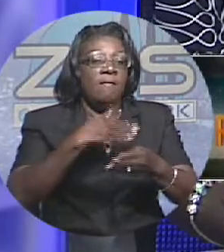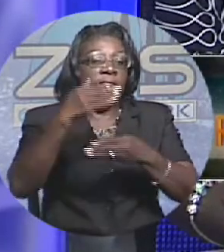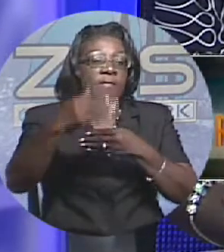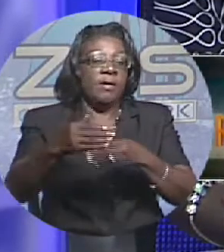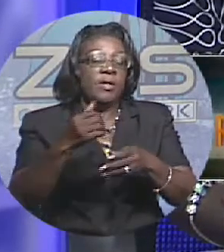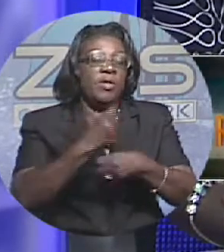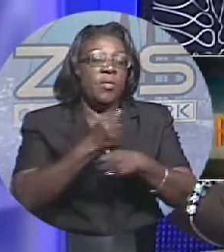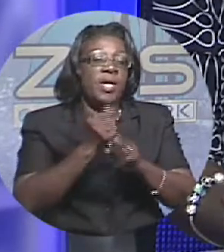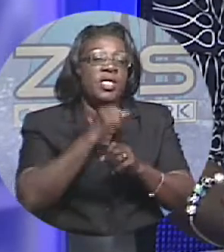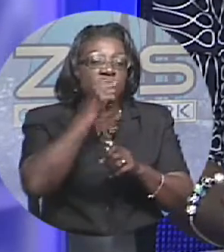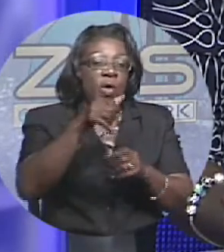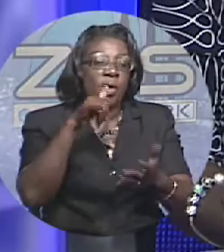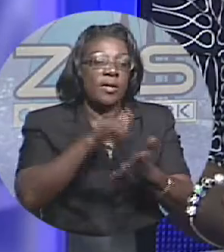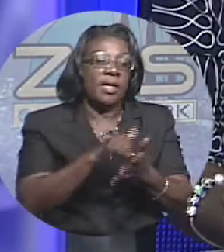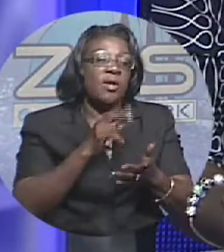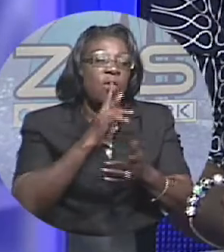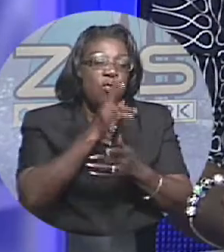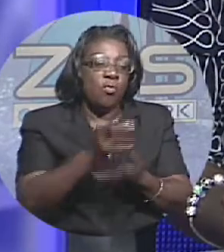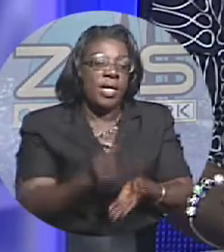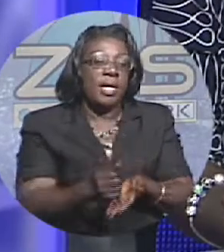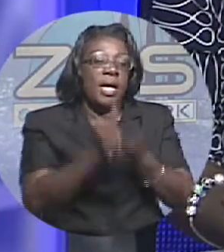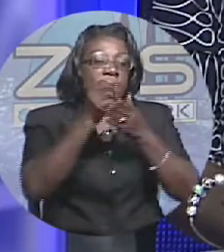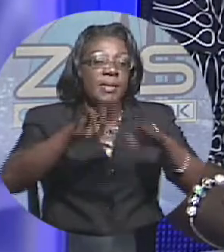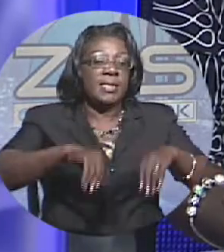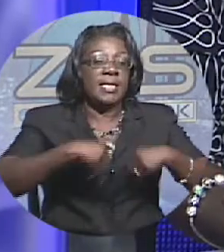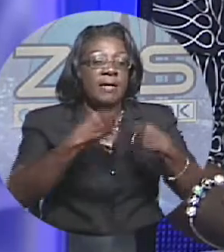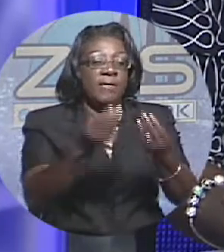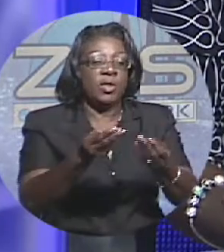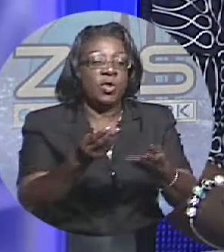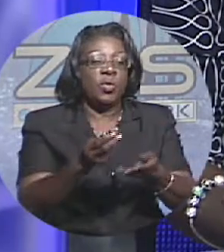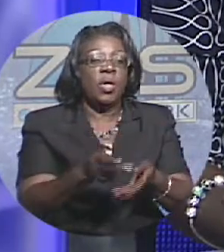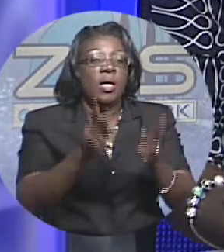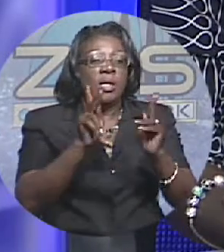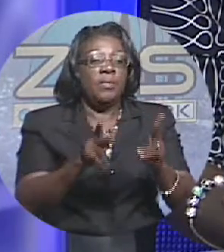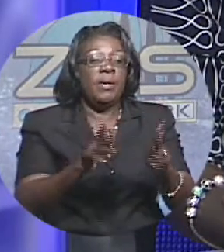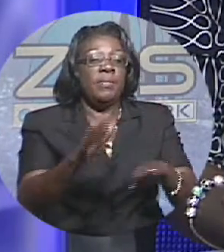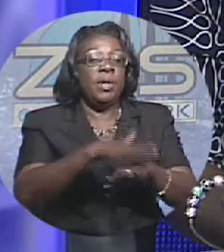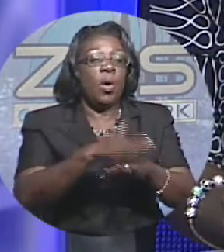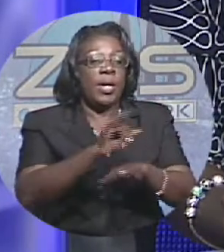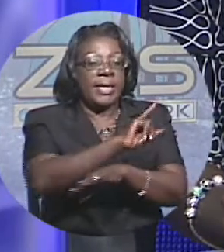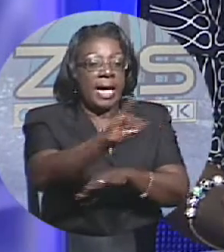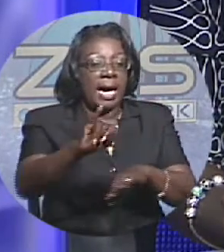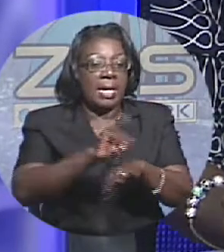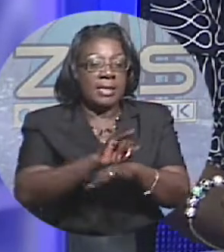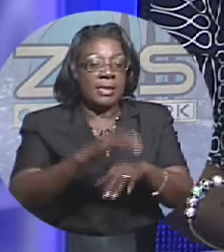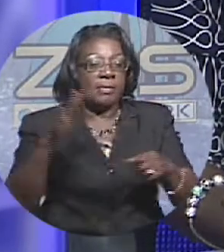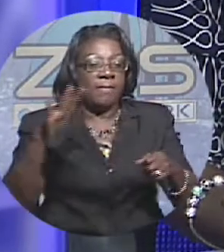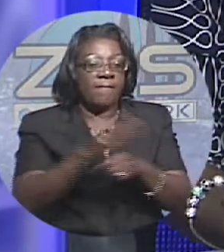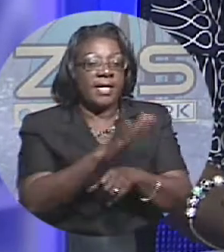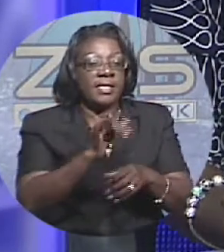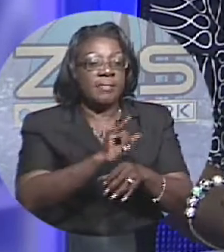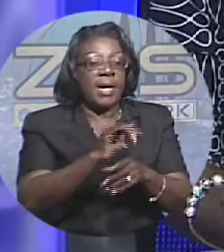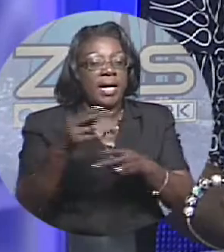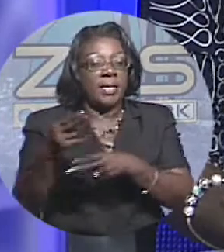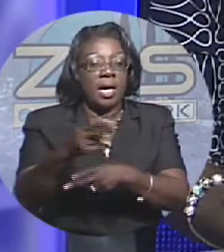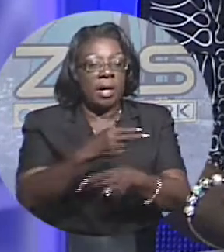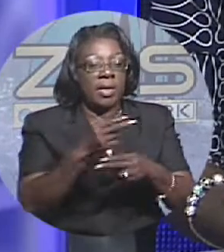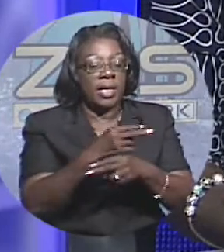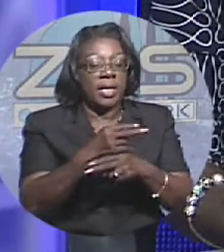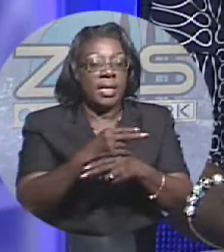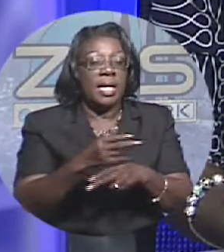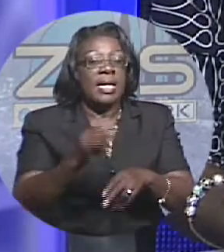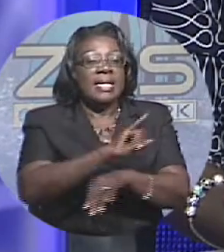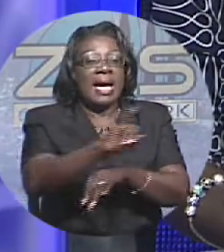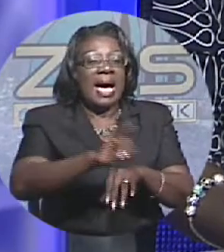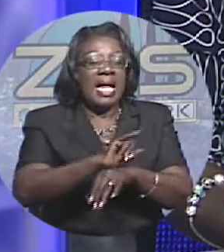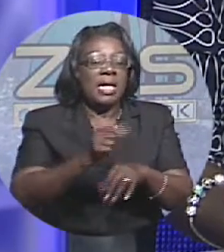that tangible aid is given to displaced residents. According to assessments, the island reportedly hit the hardest was Crooked Island. But help